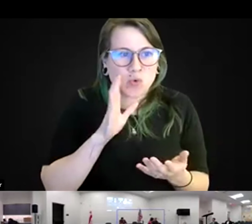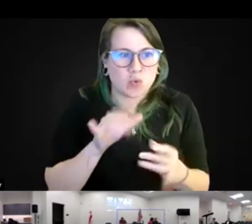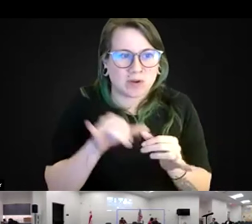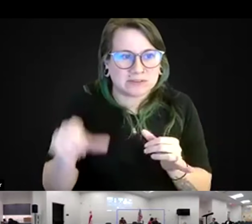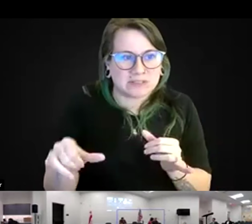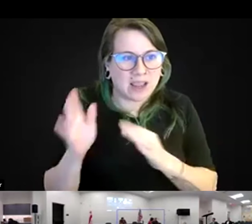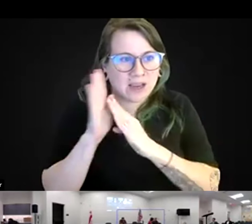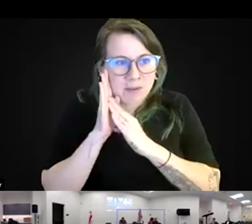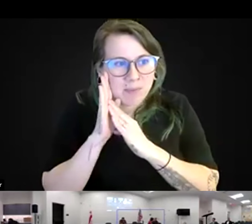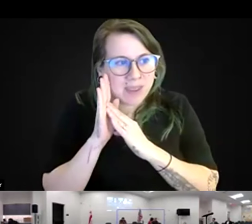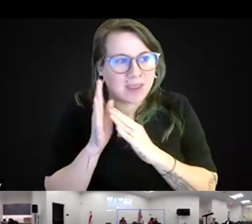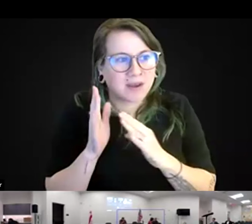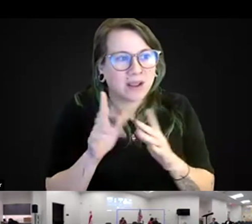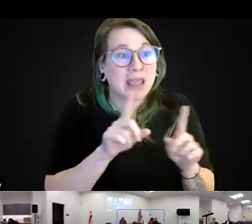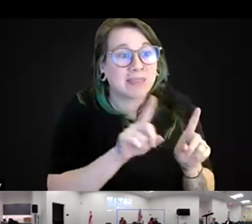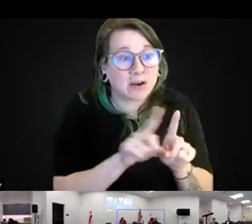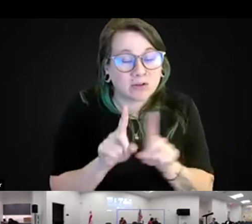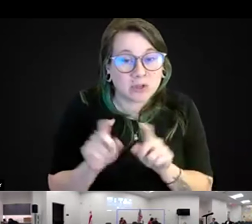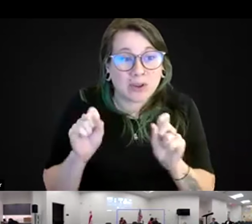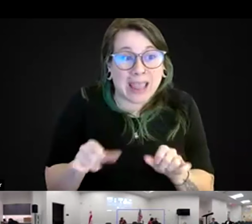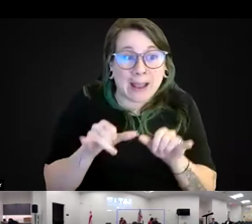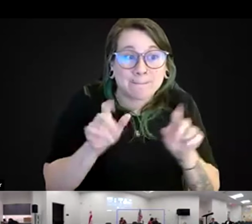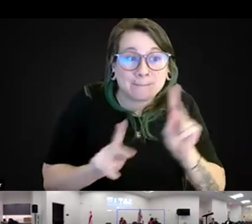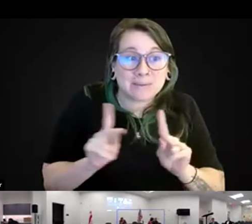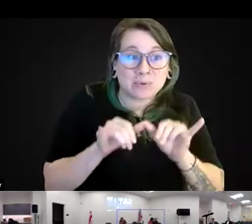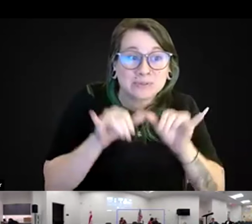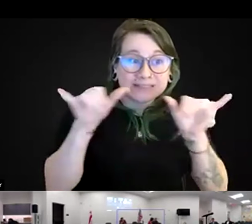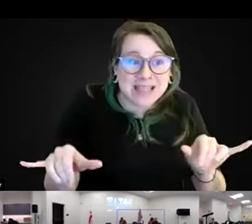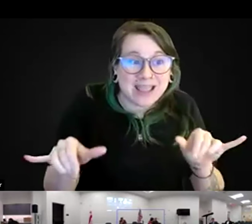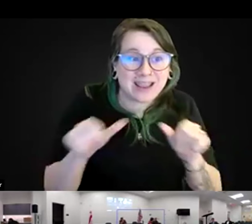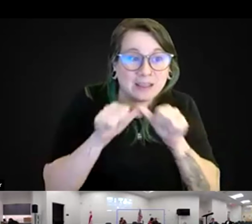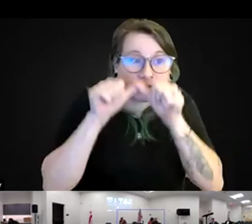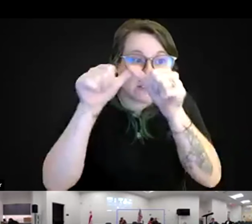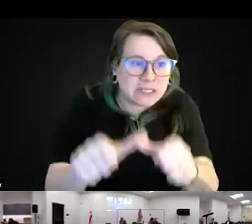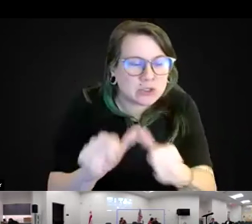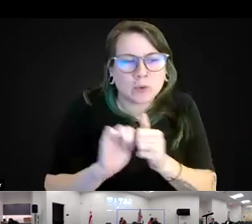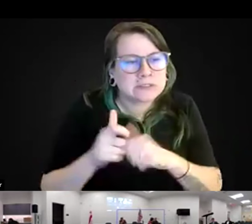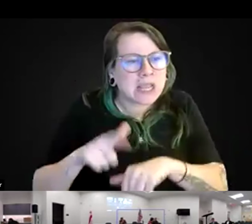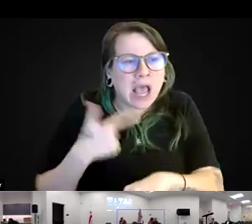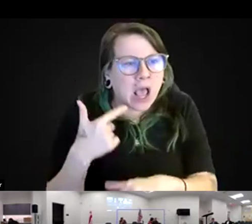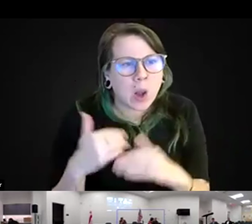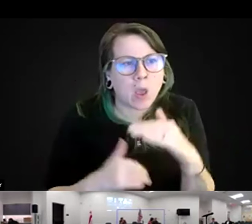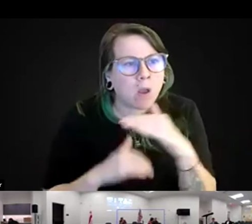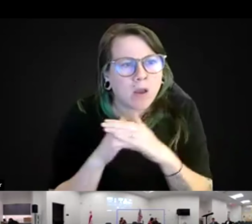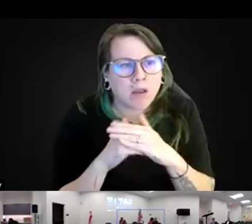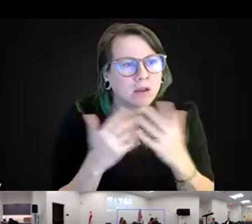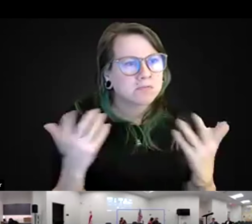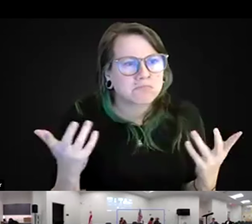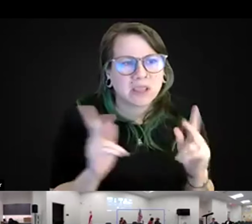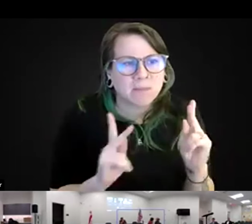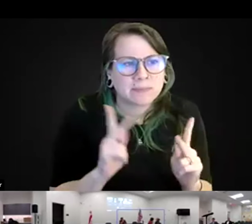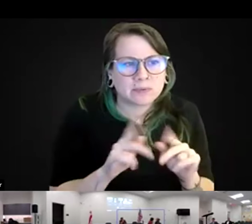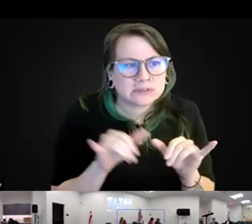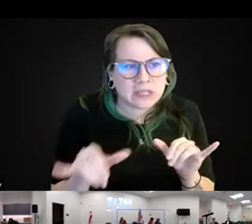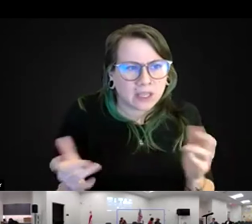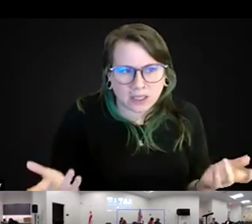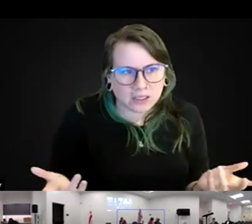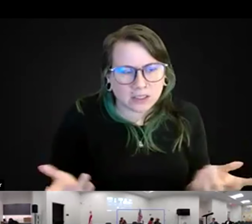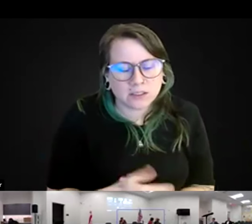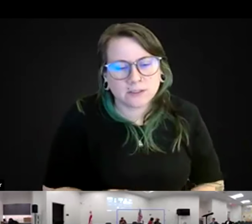bed? And can Sure. people stay continuously? How long at a stretch can people stay?